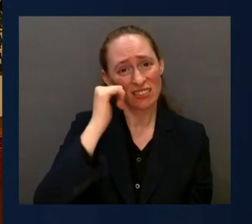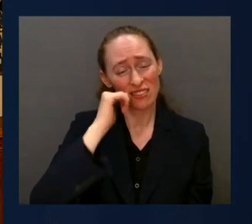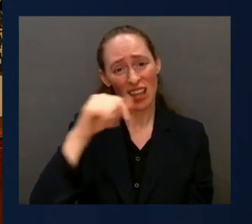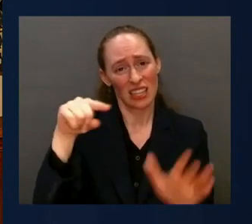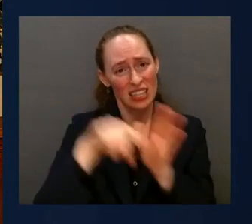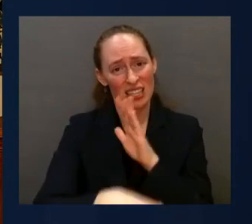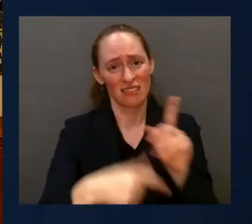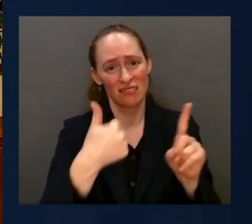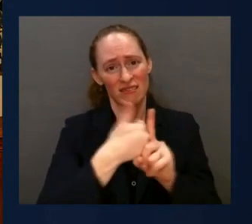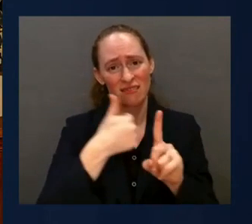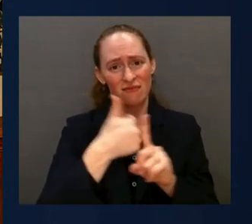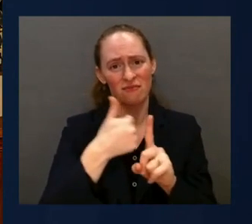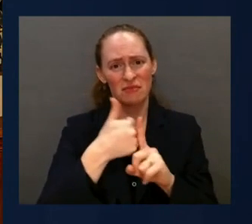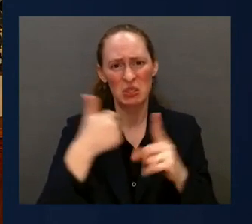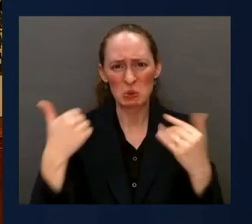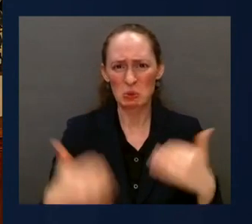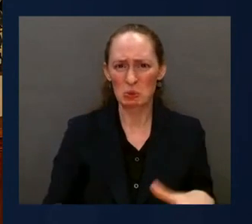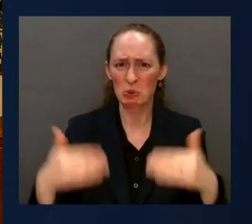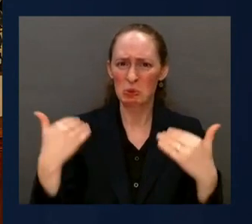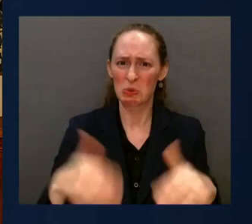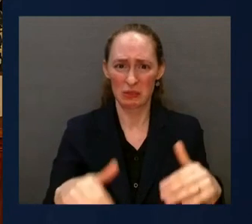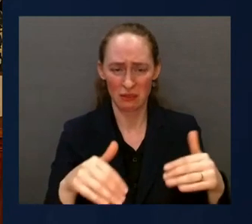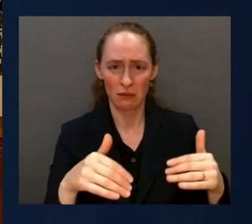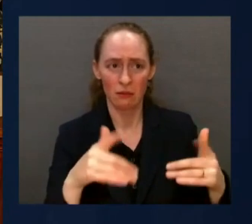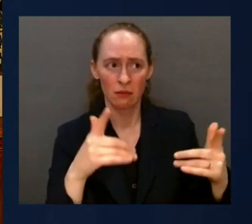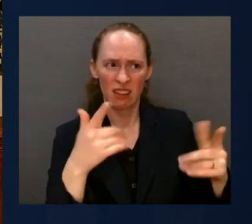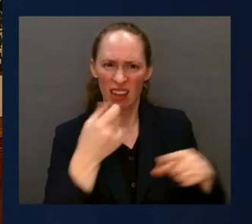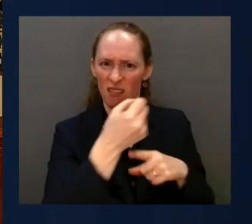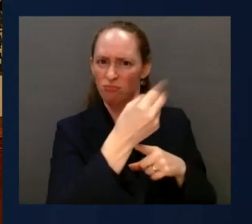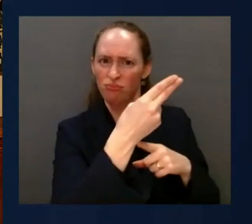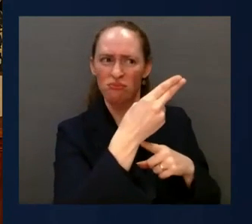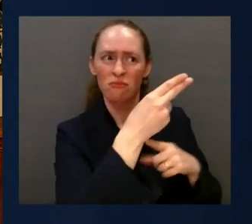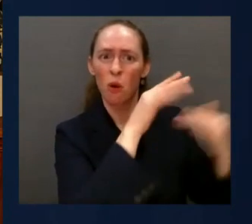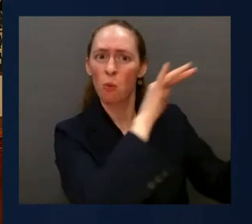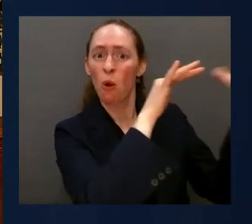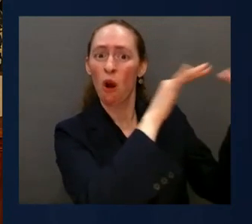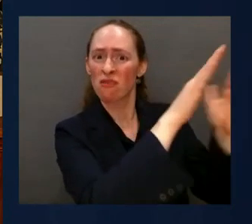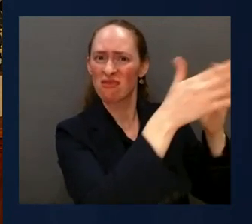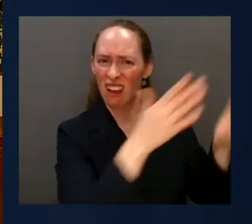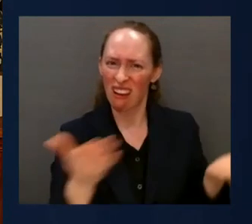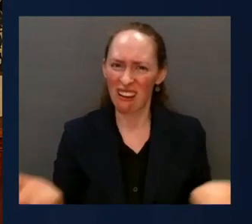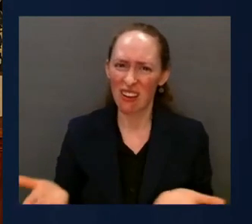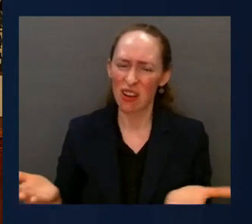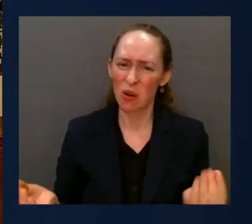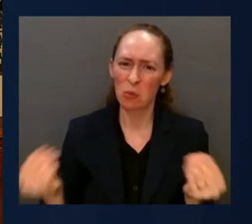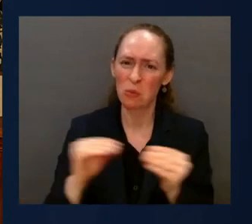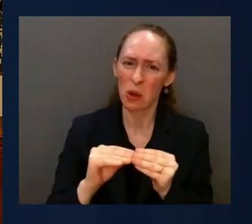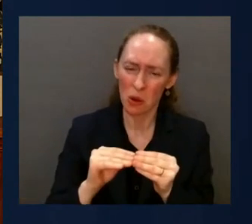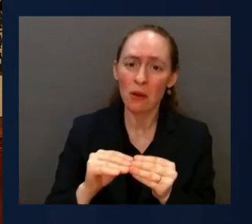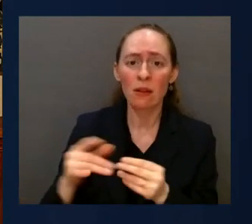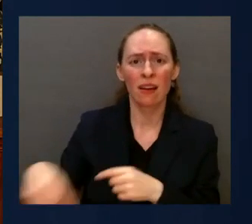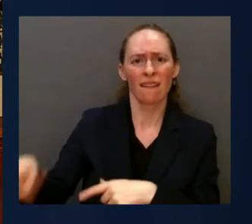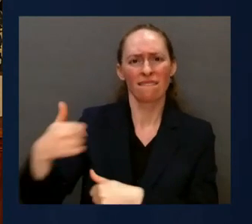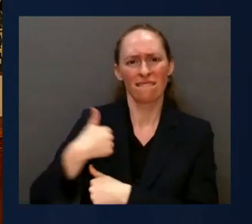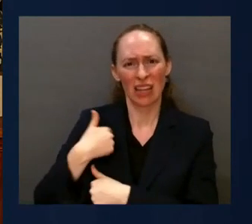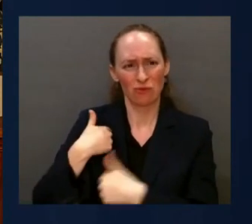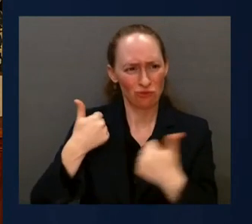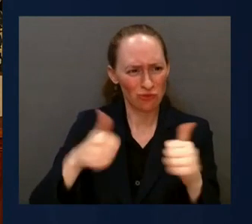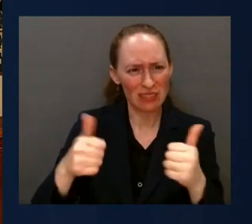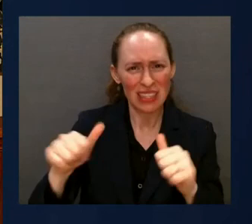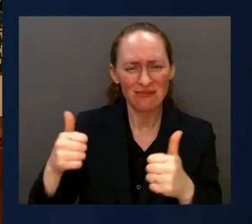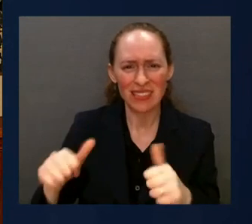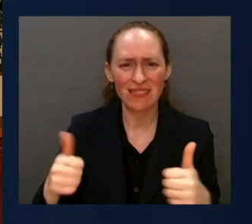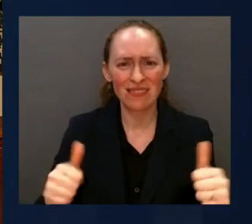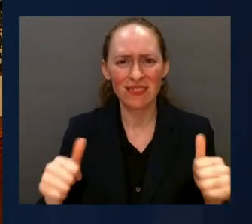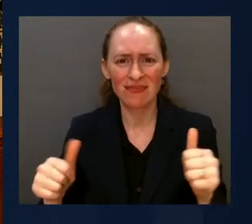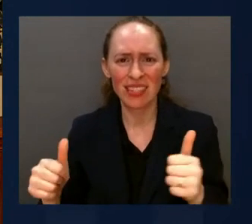Folks, VA is doing everything it can, including expanding mental health screening, proven programs